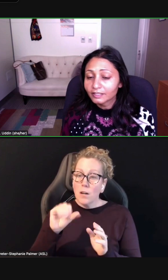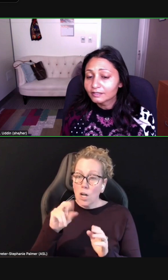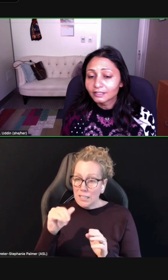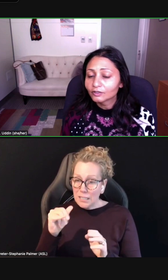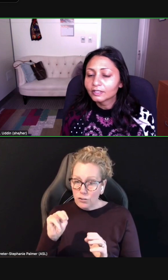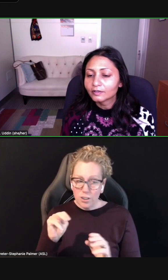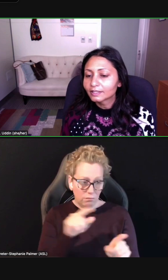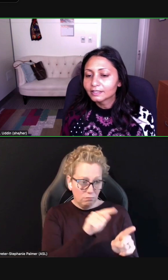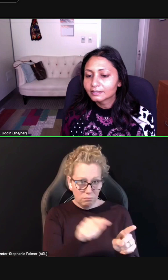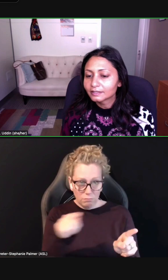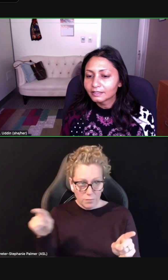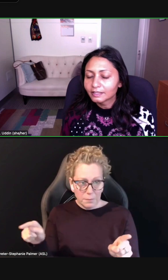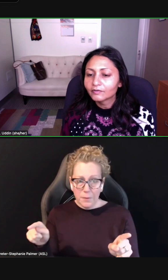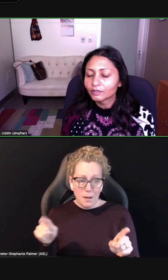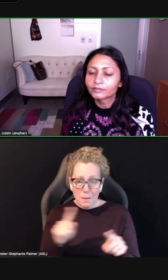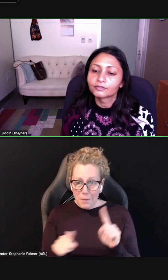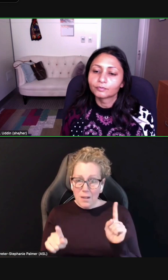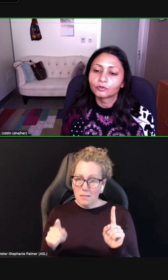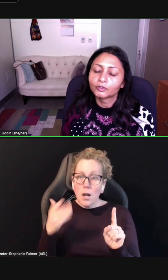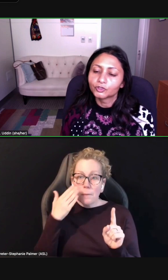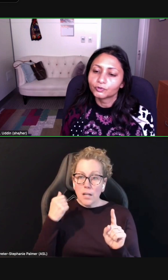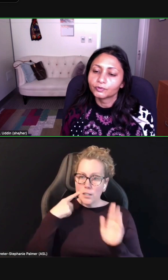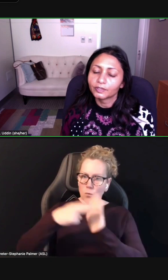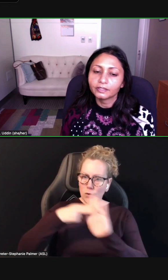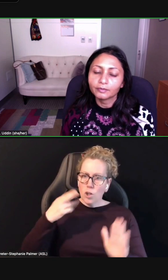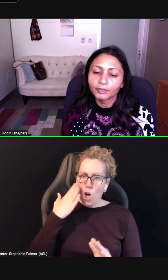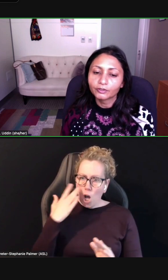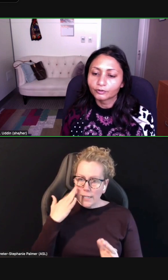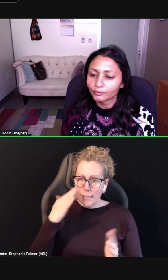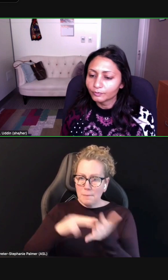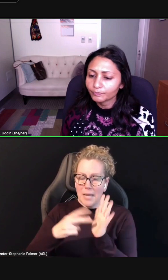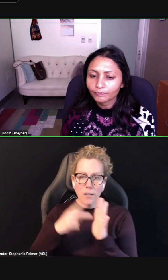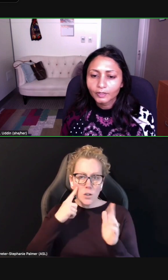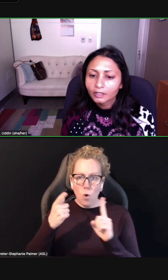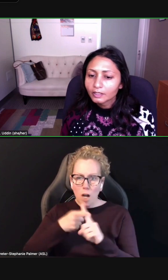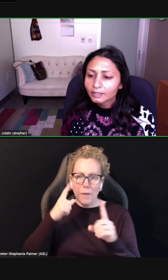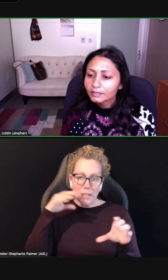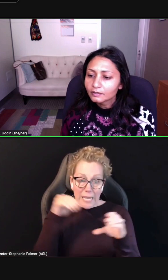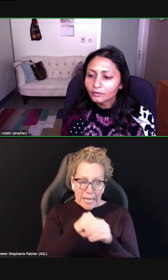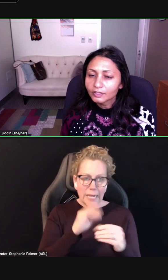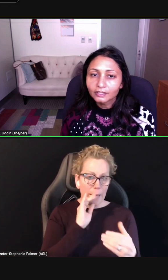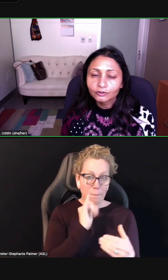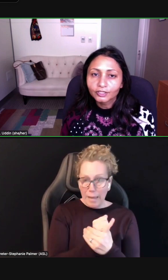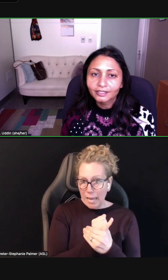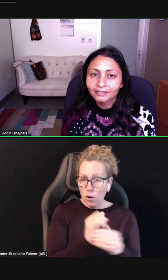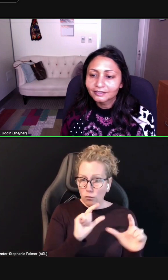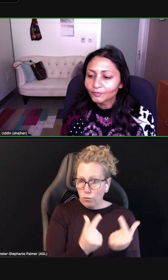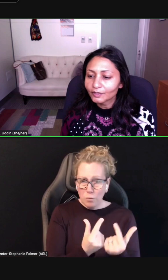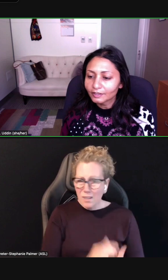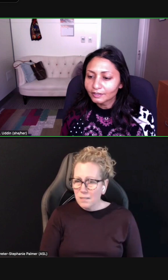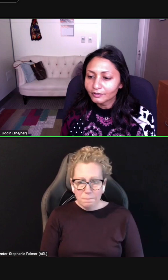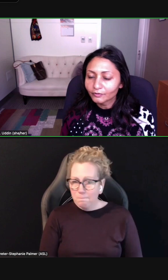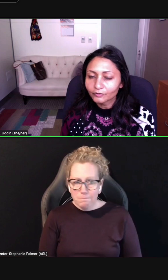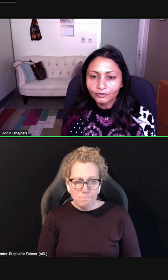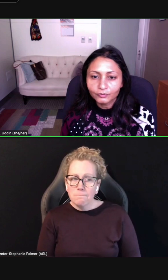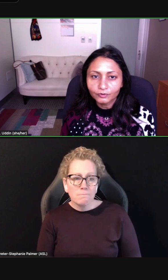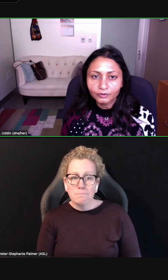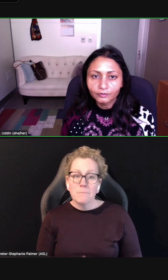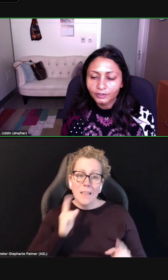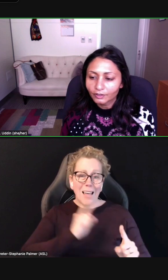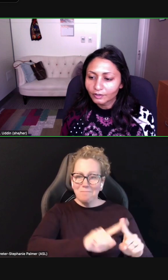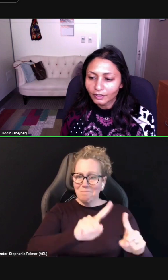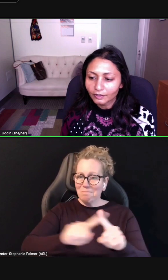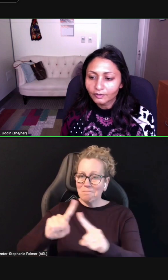it's not necessarily the case that having autism will put you in the impaired group. So this heterogeneity is something that, of